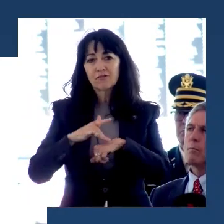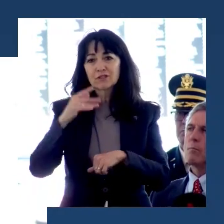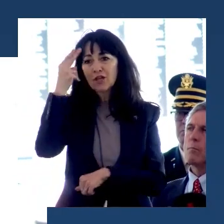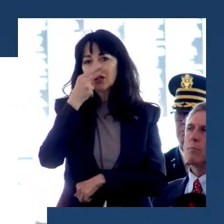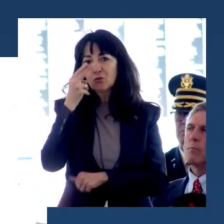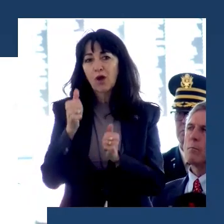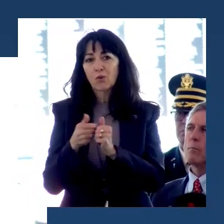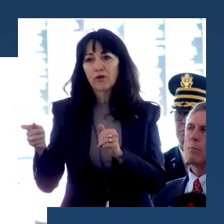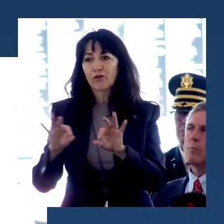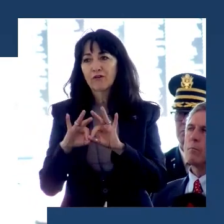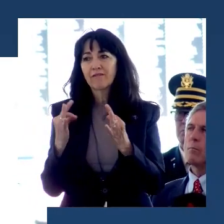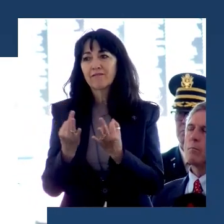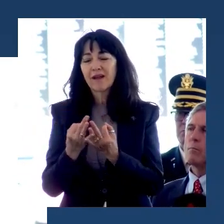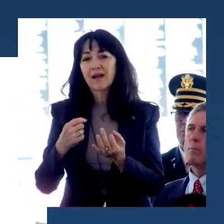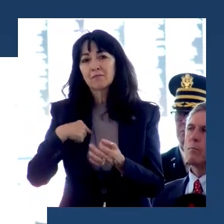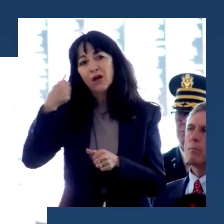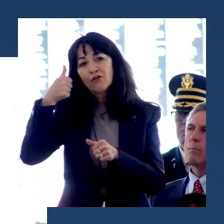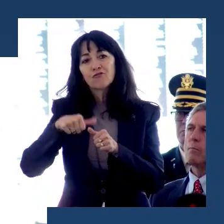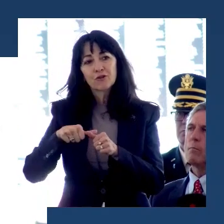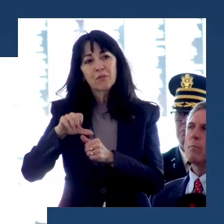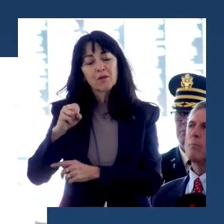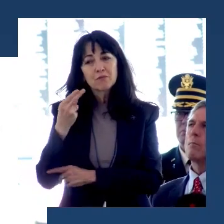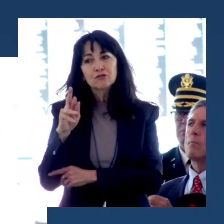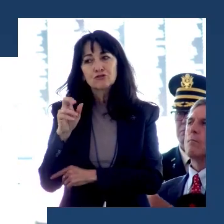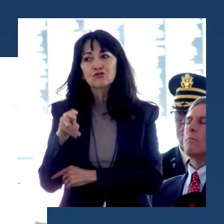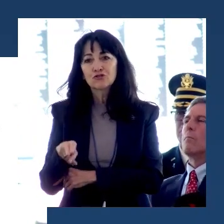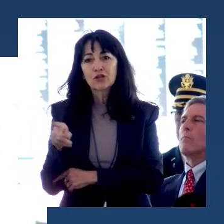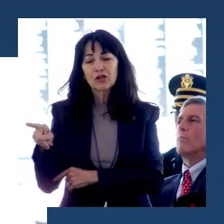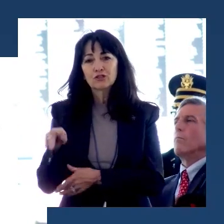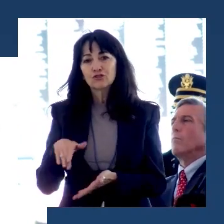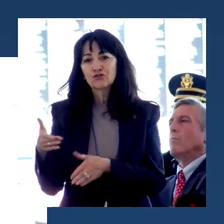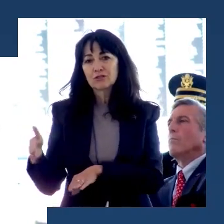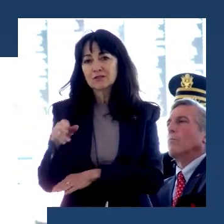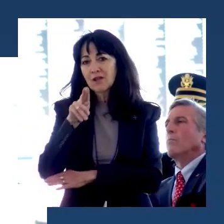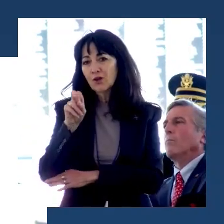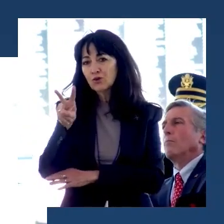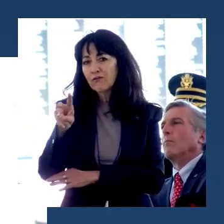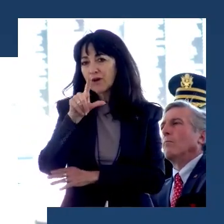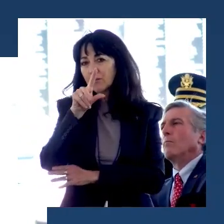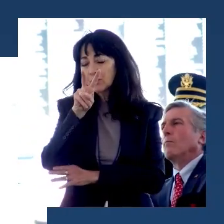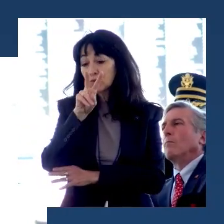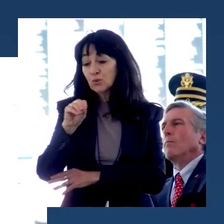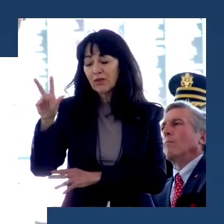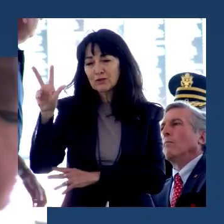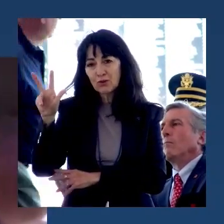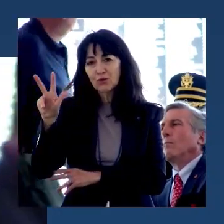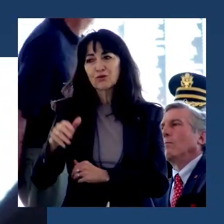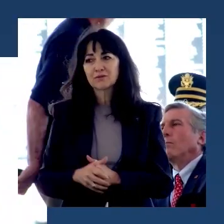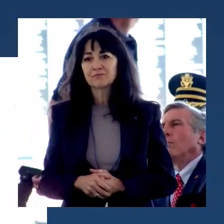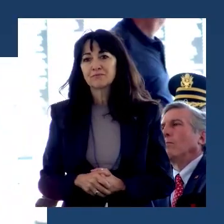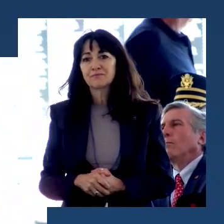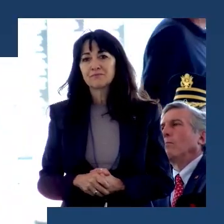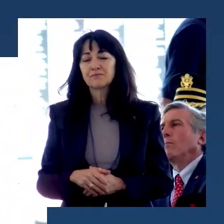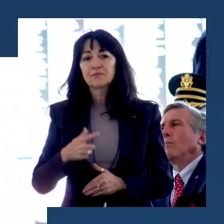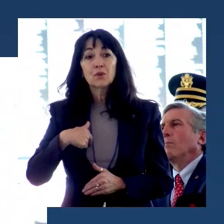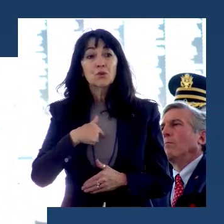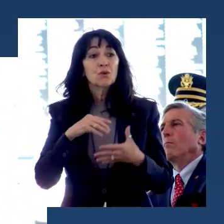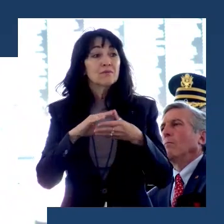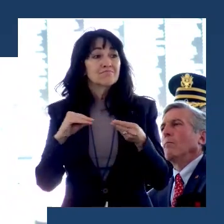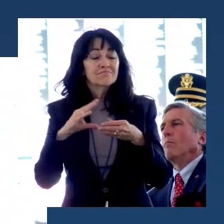family. So I remember Sharon, she died in November of 2003. As we spoke about